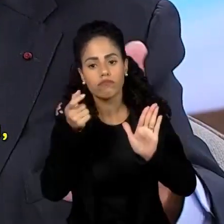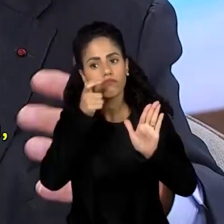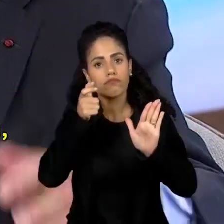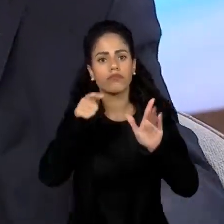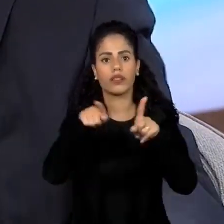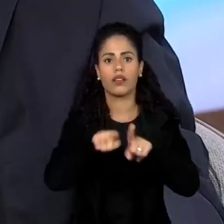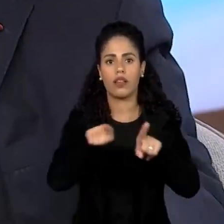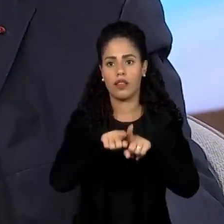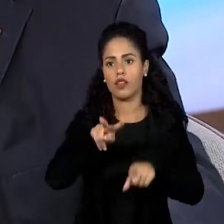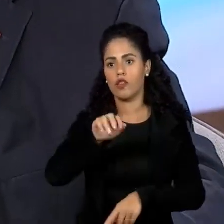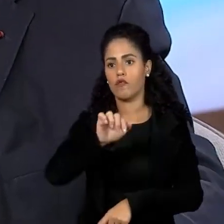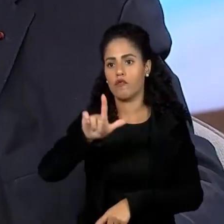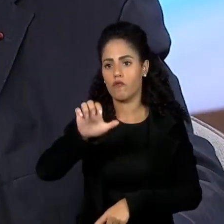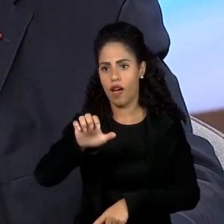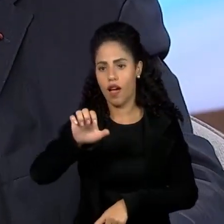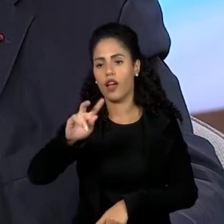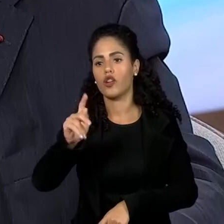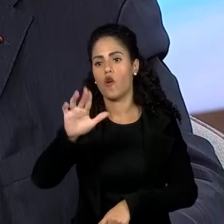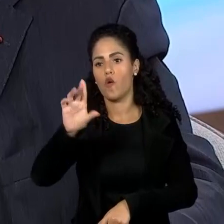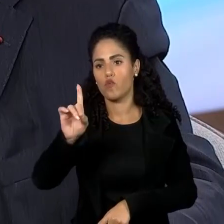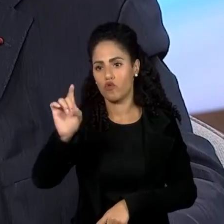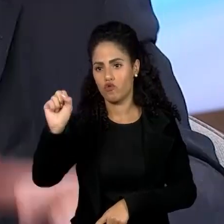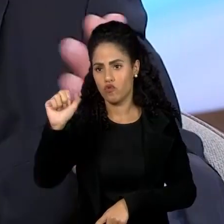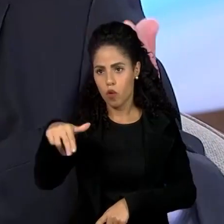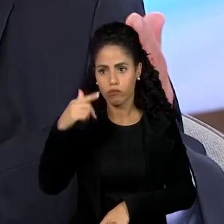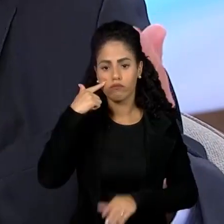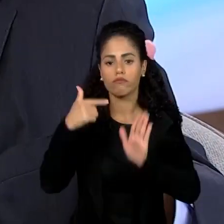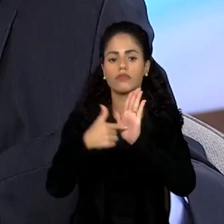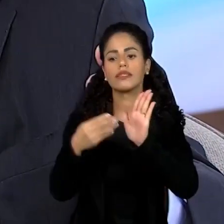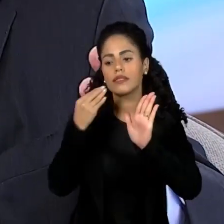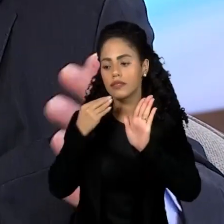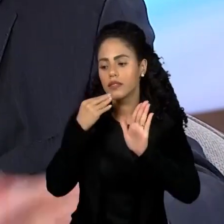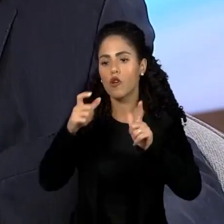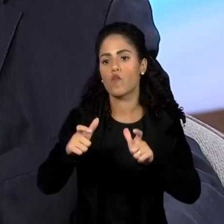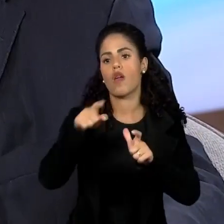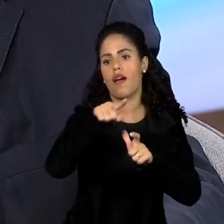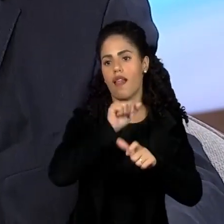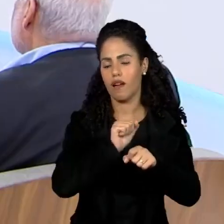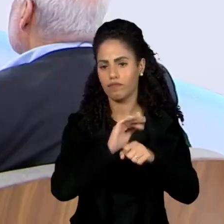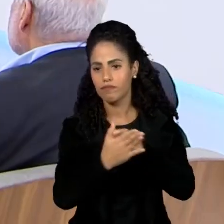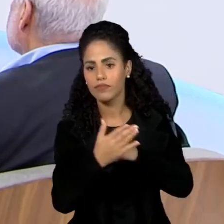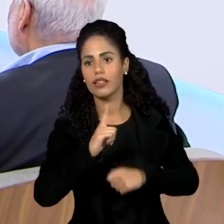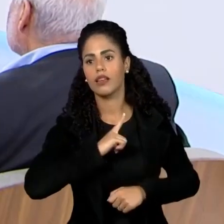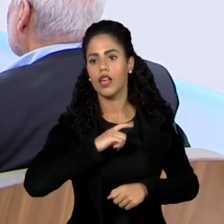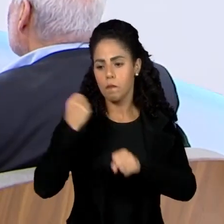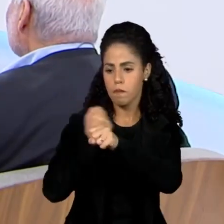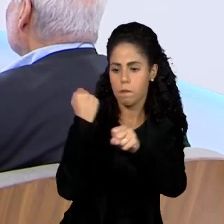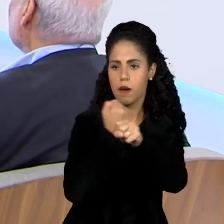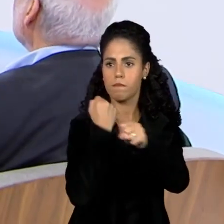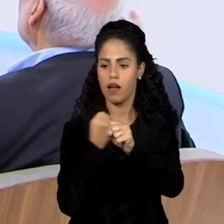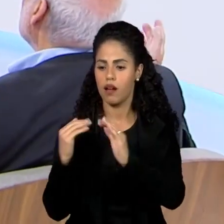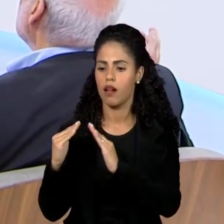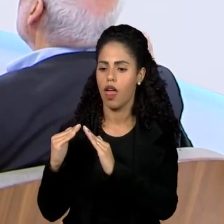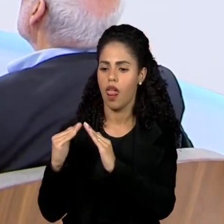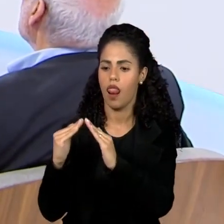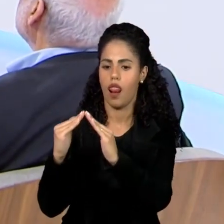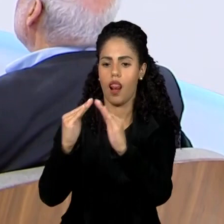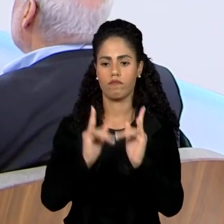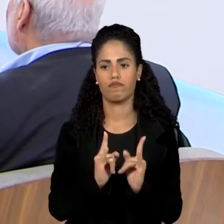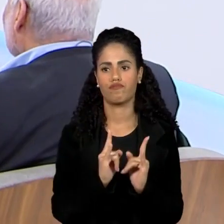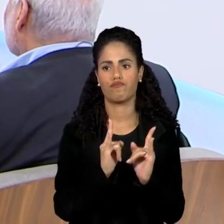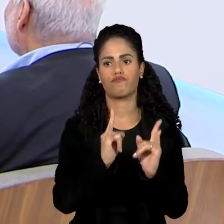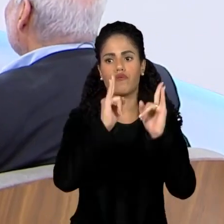Valley, what do you want to do? You want to build more housing. What does raising interest rates do? Make it